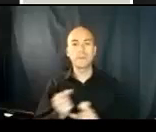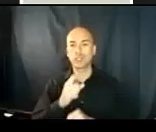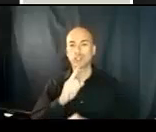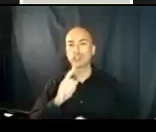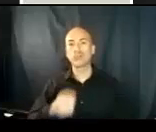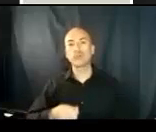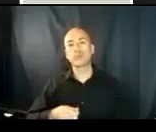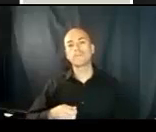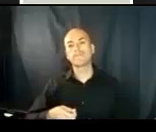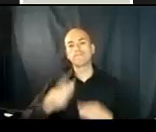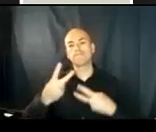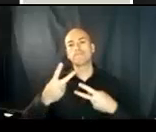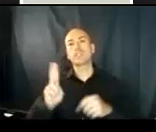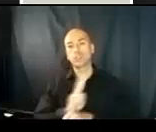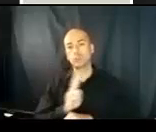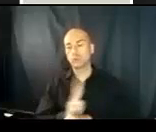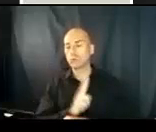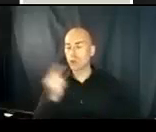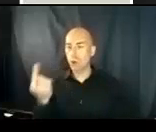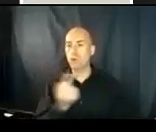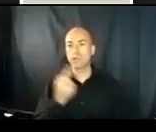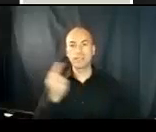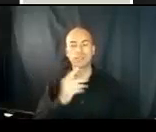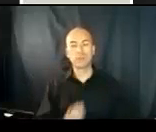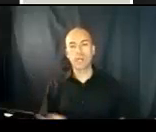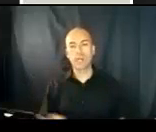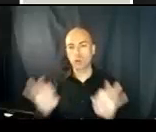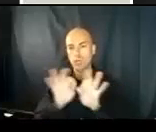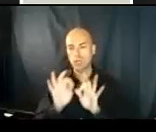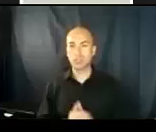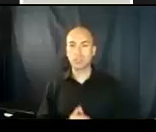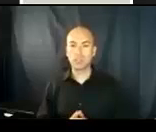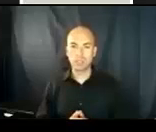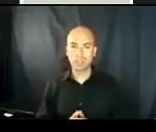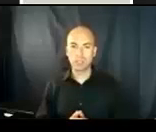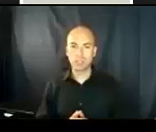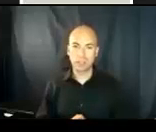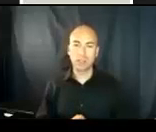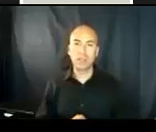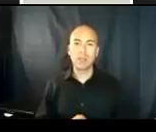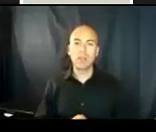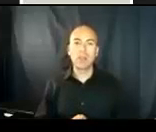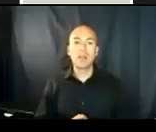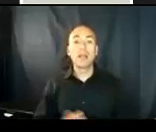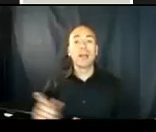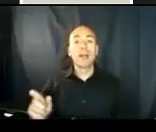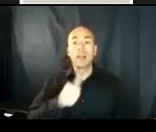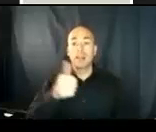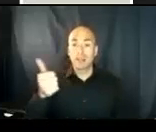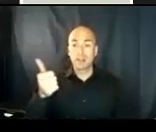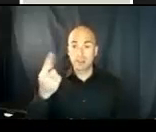are critical. So again, super important to add those directions. Here is another one on